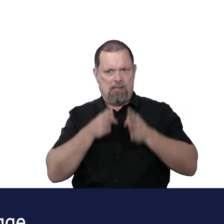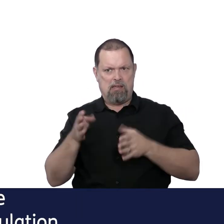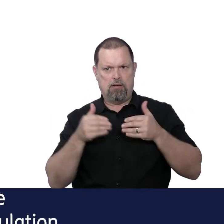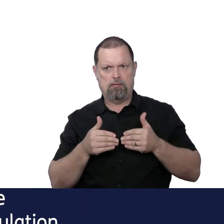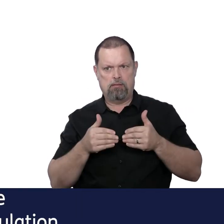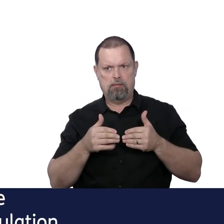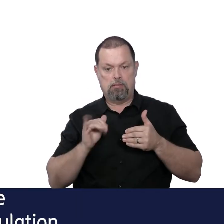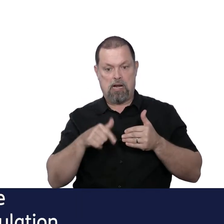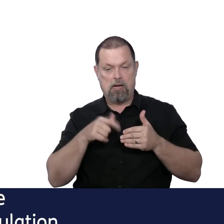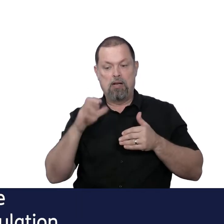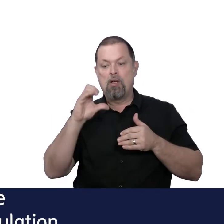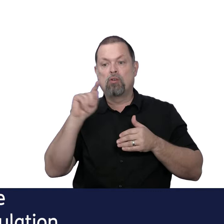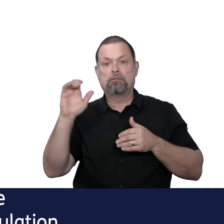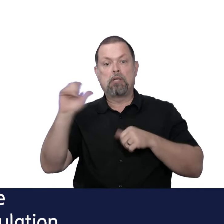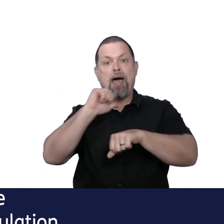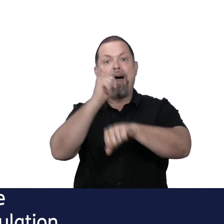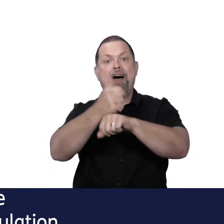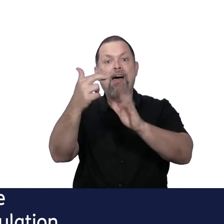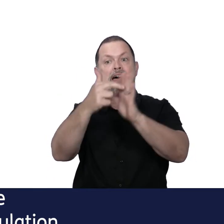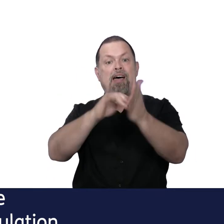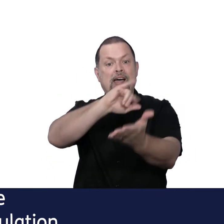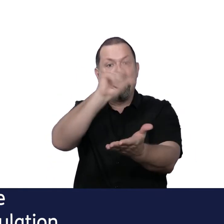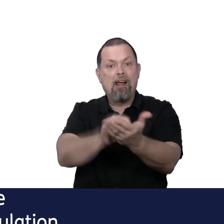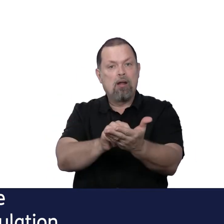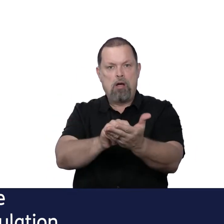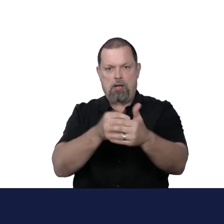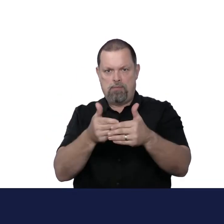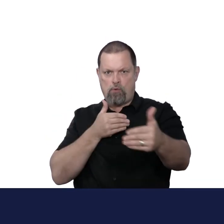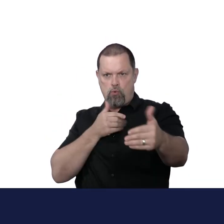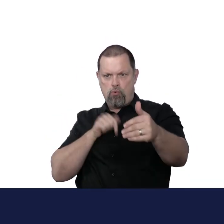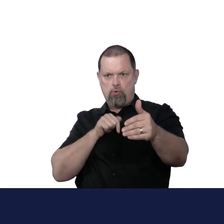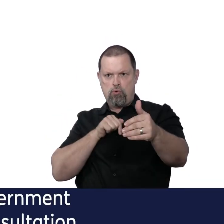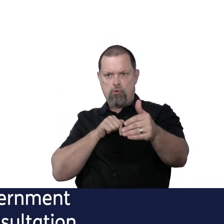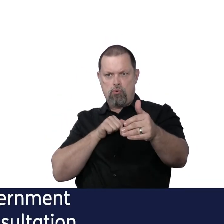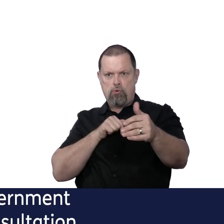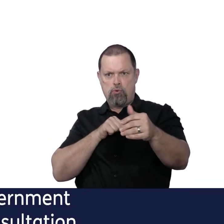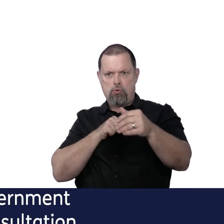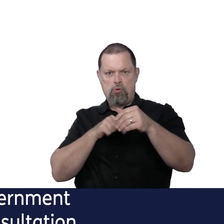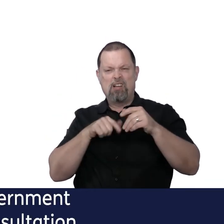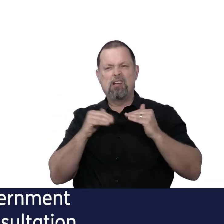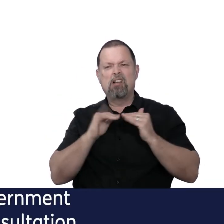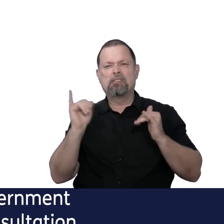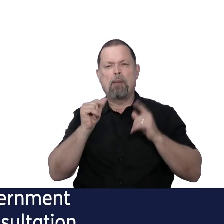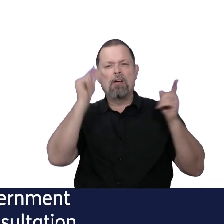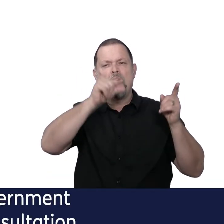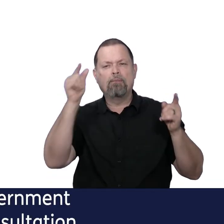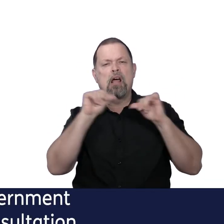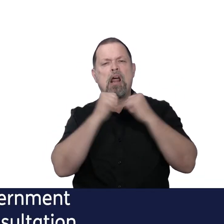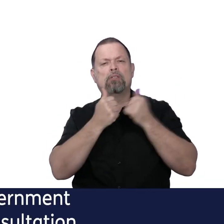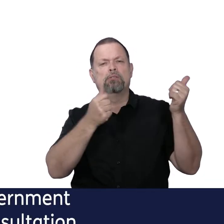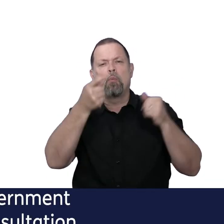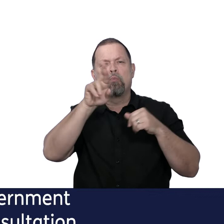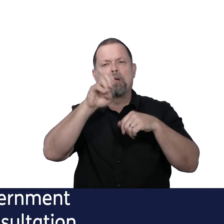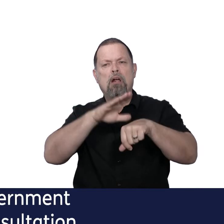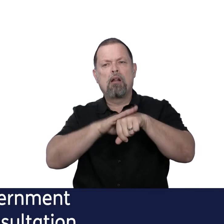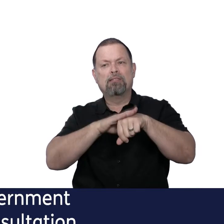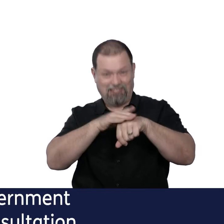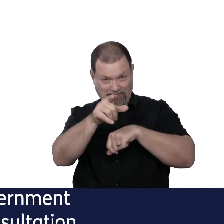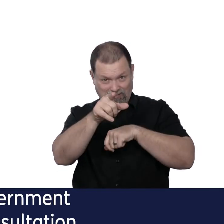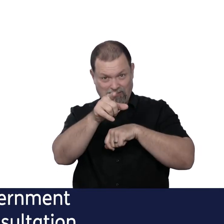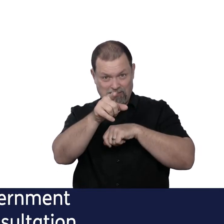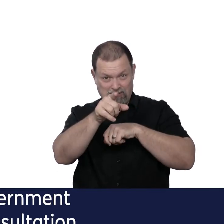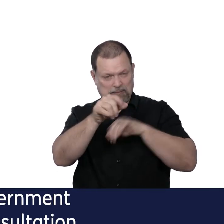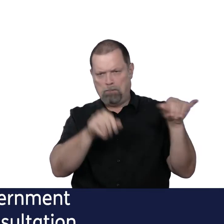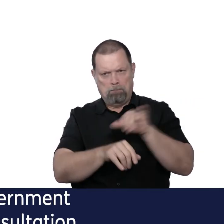stage. It happens before the CRTC writes the regulation. This stage is like the government and the